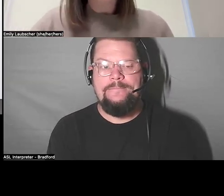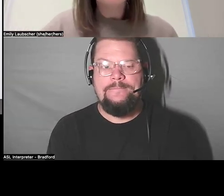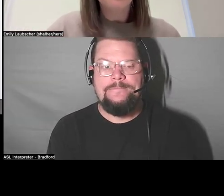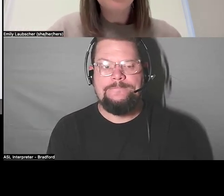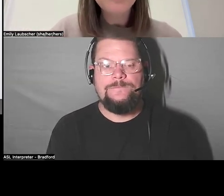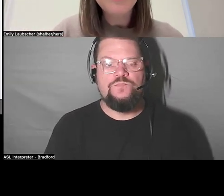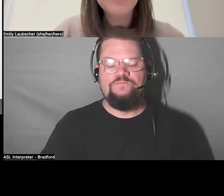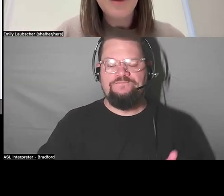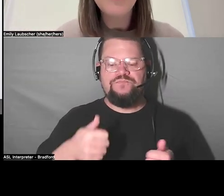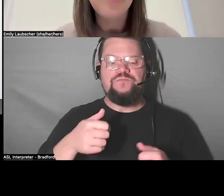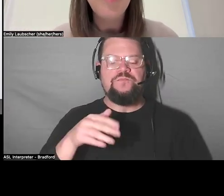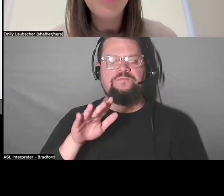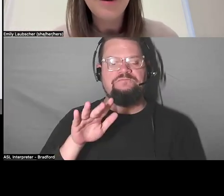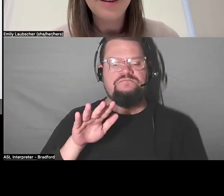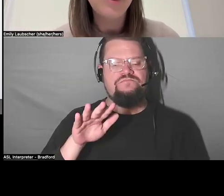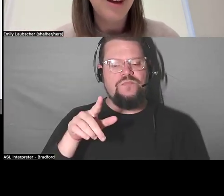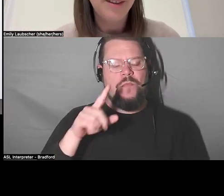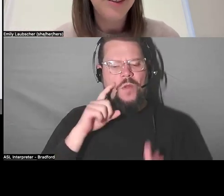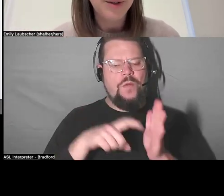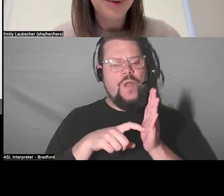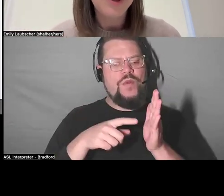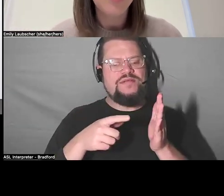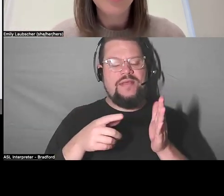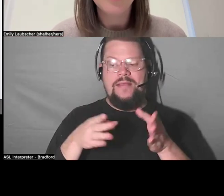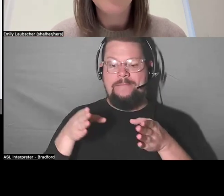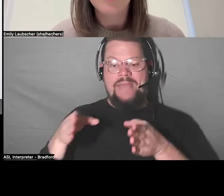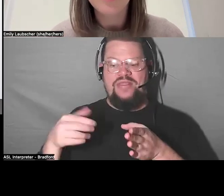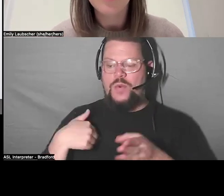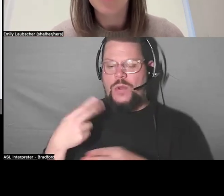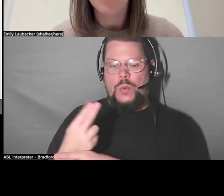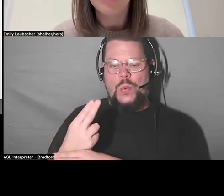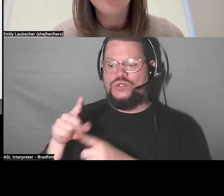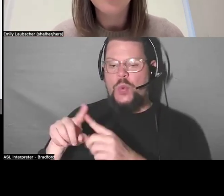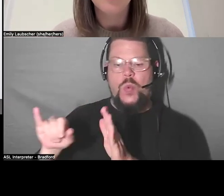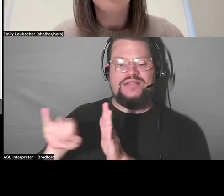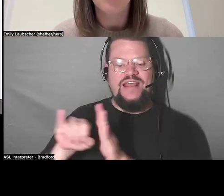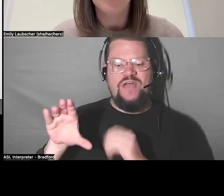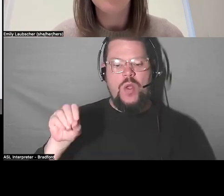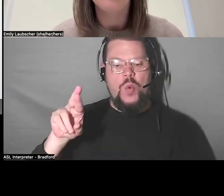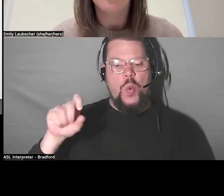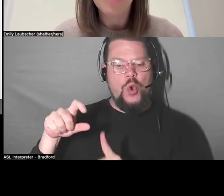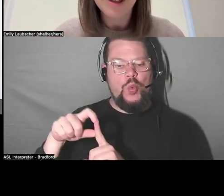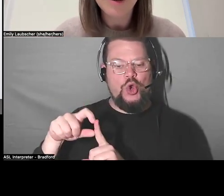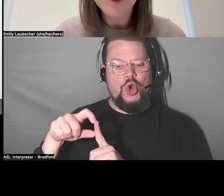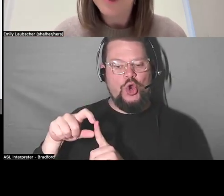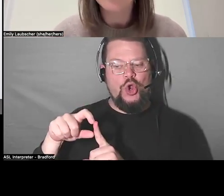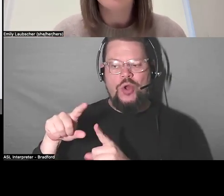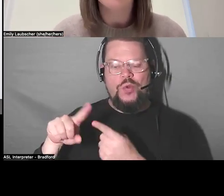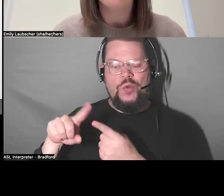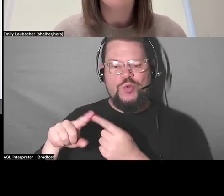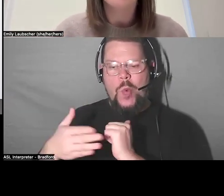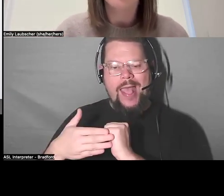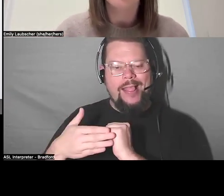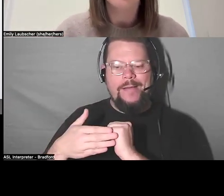Okay, so we're seeing that maybe the methods used to identify lists of core words to inform vocabulary selection